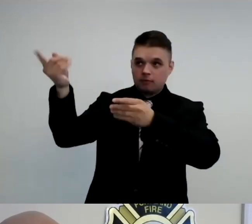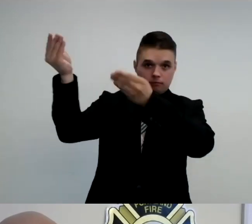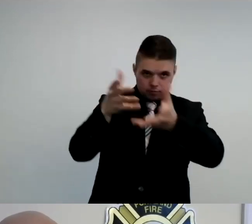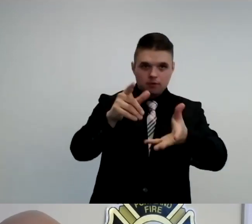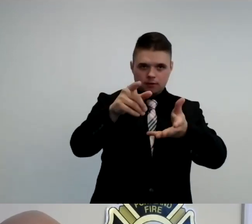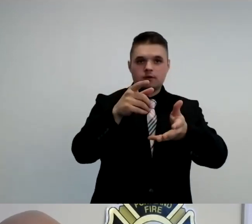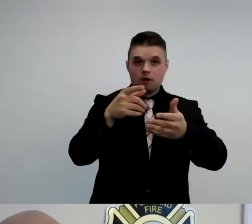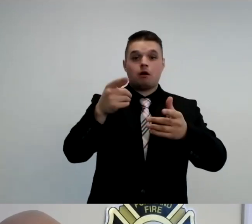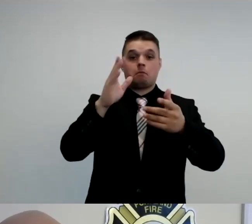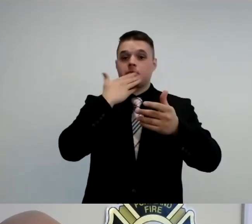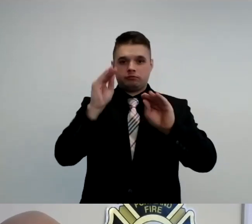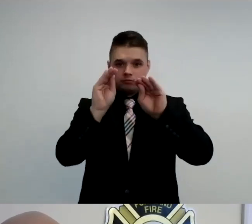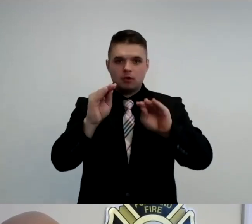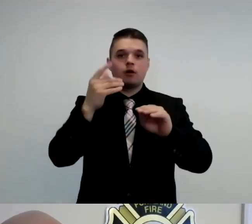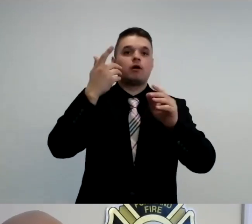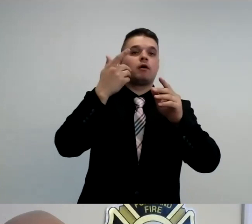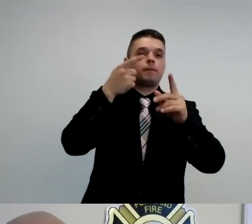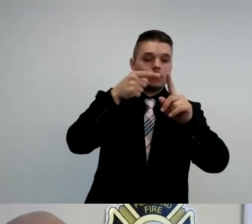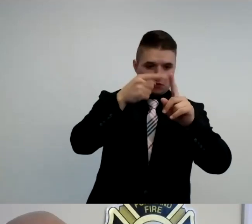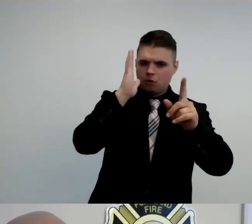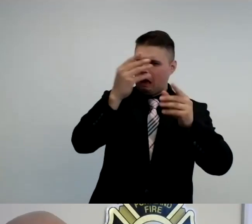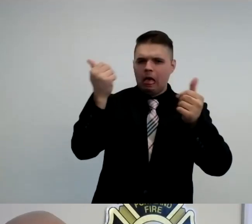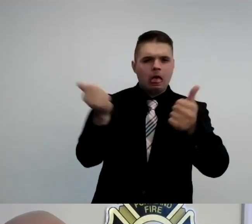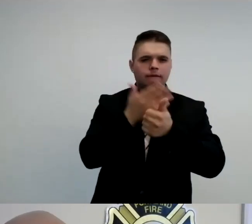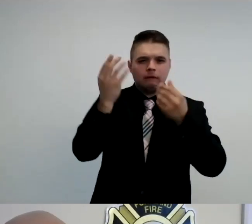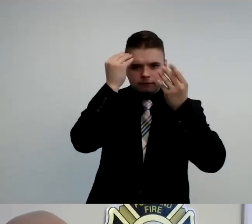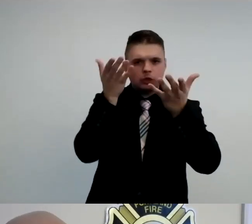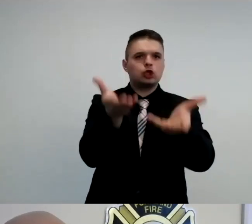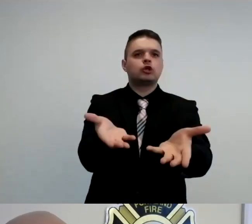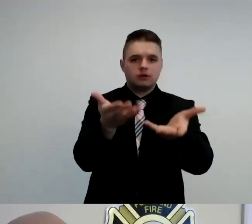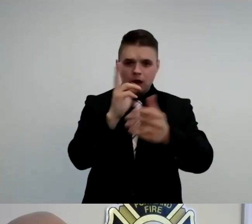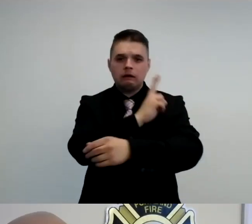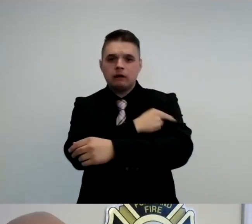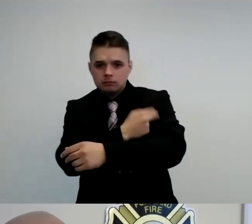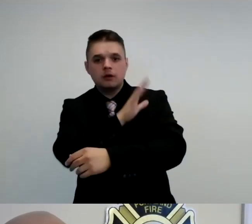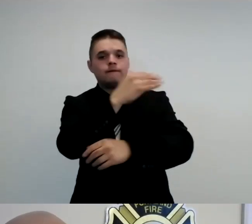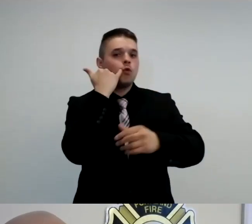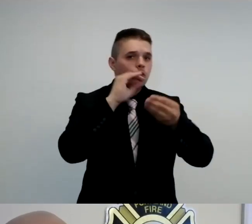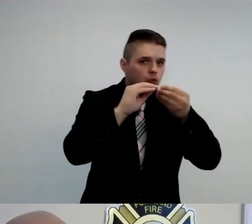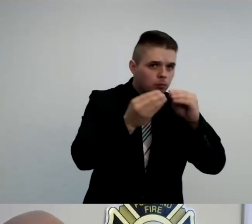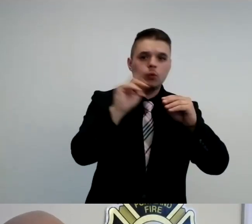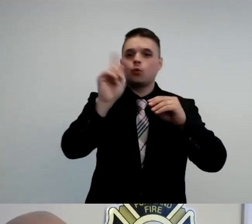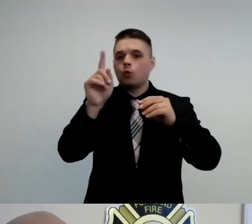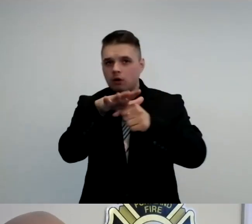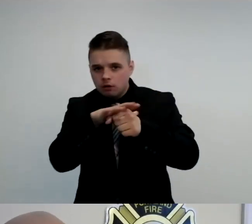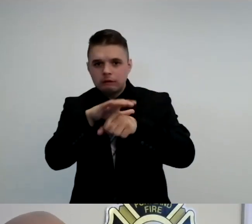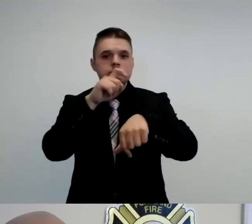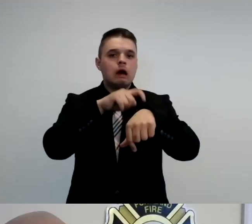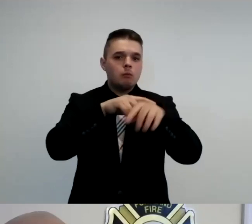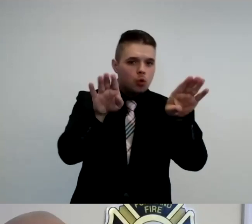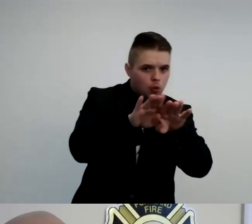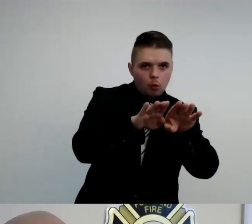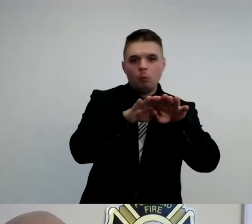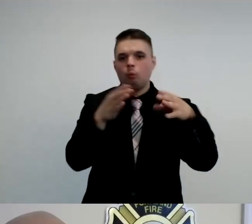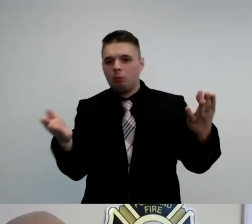numbers, and other resources. It's important that we catch people that oftentimes fall between the cracks. And